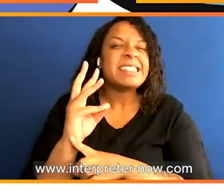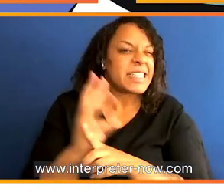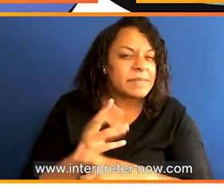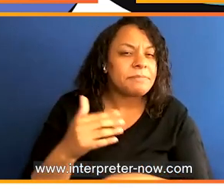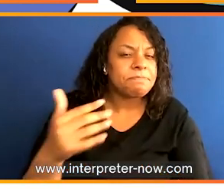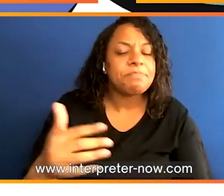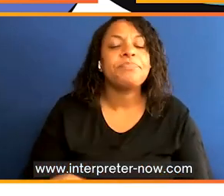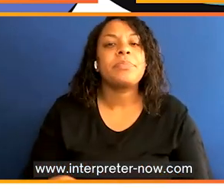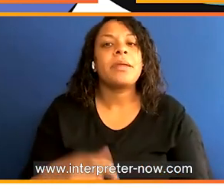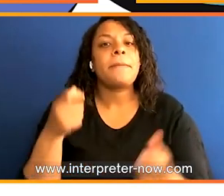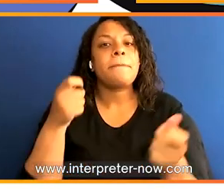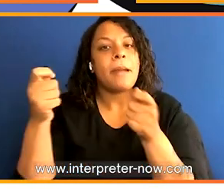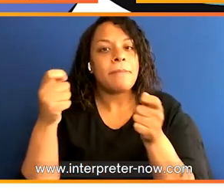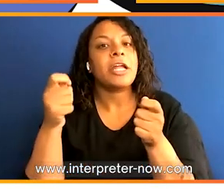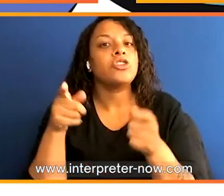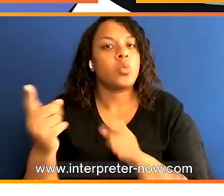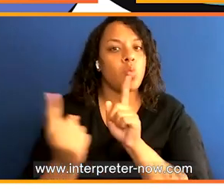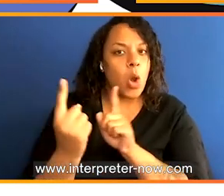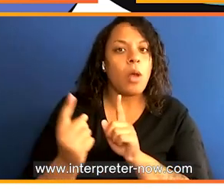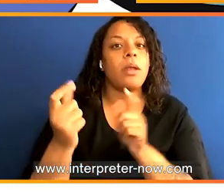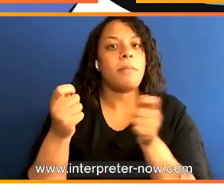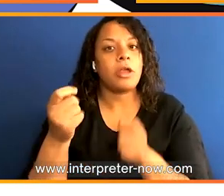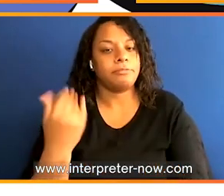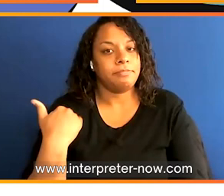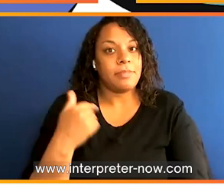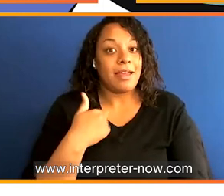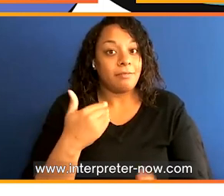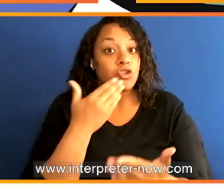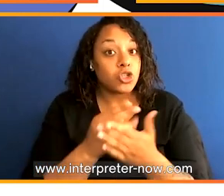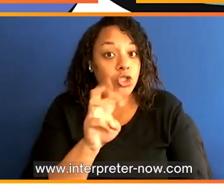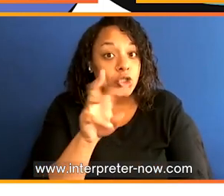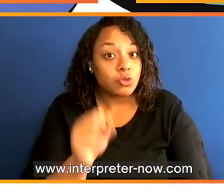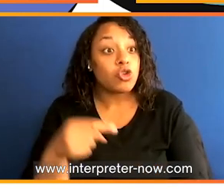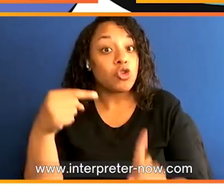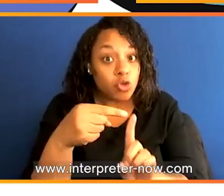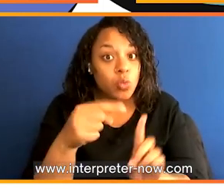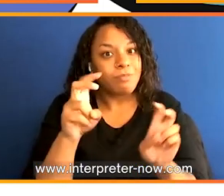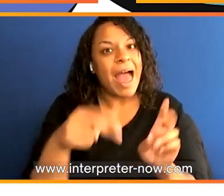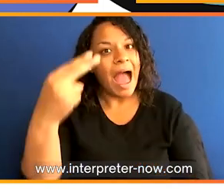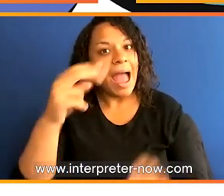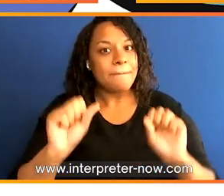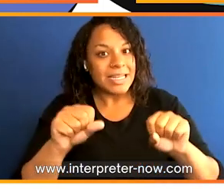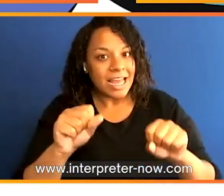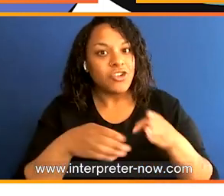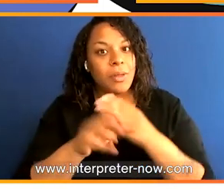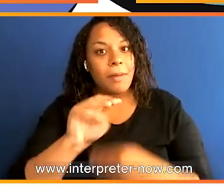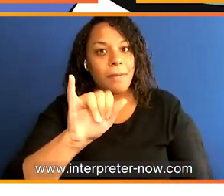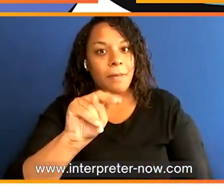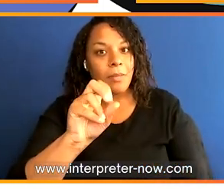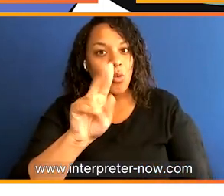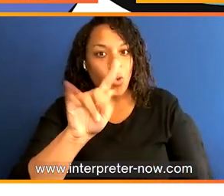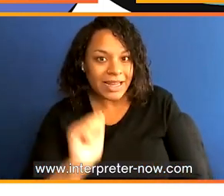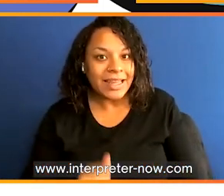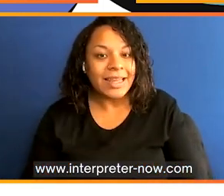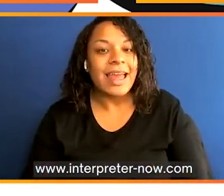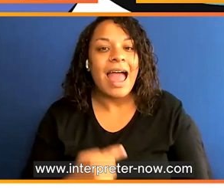and says, in one of my one-on-ones, says, hey, I've got some awesome news for you. Like, you are a high potential minority. That